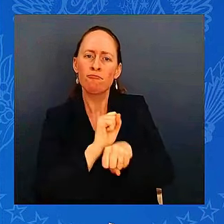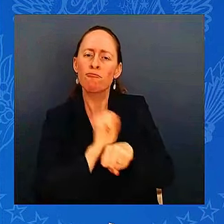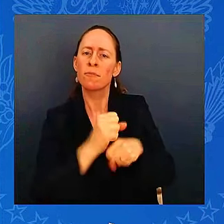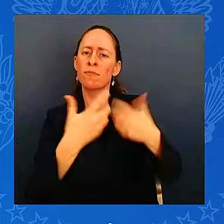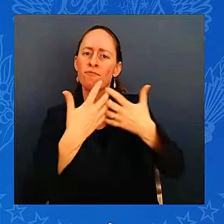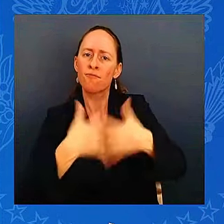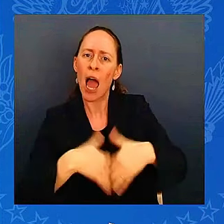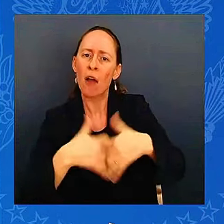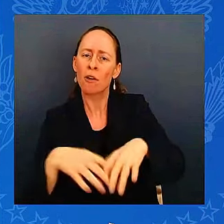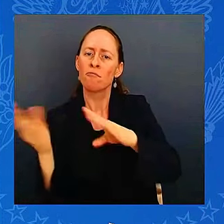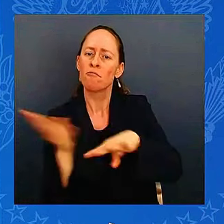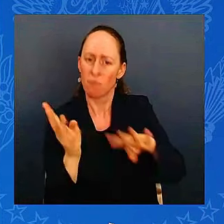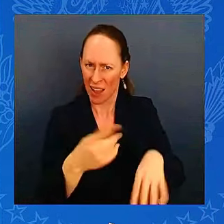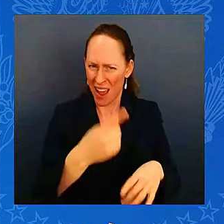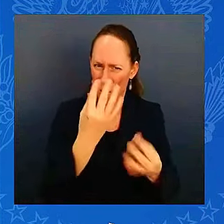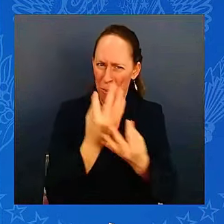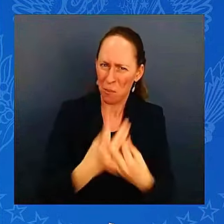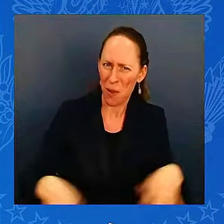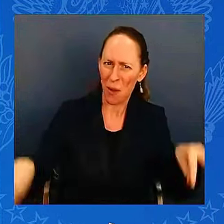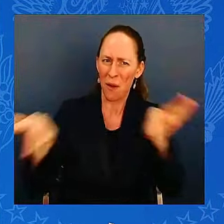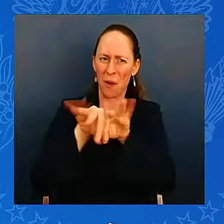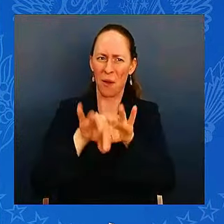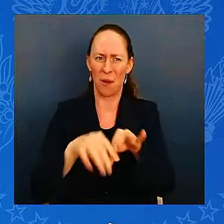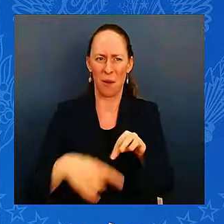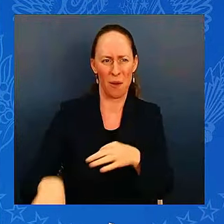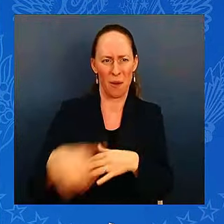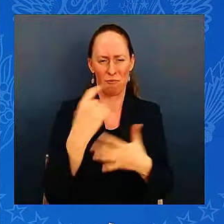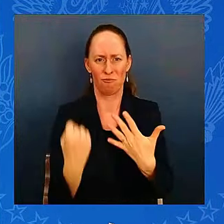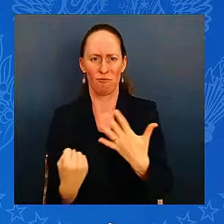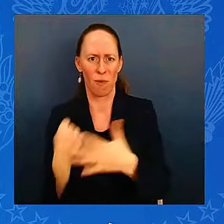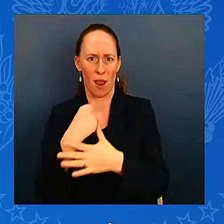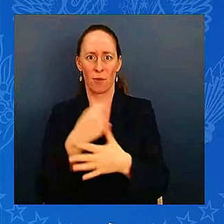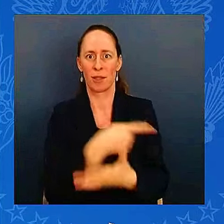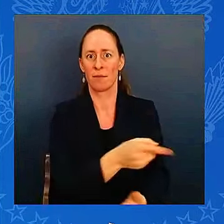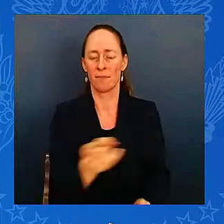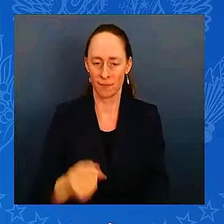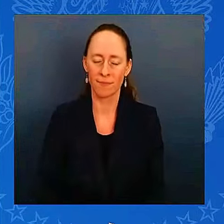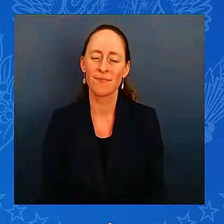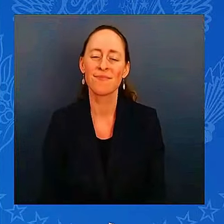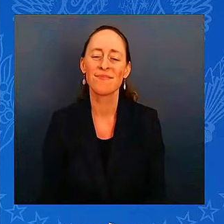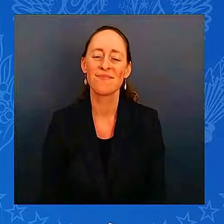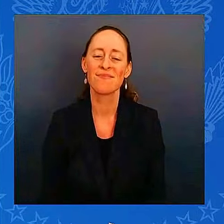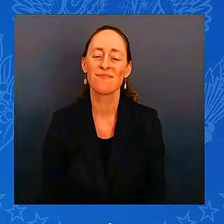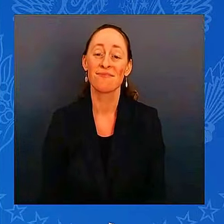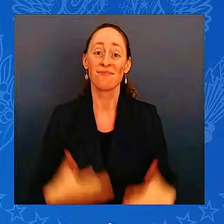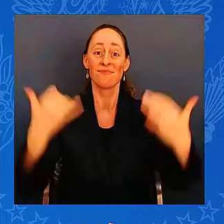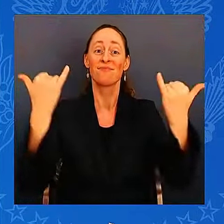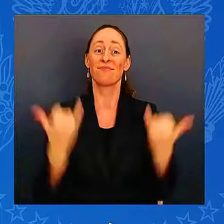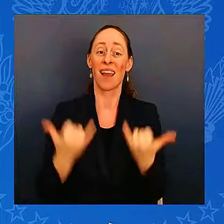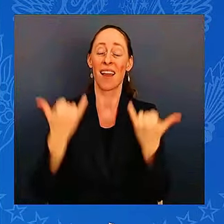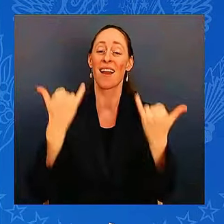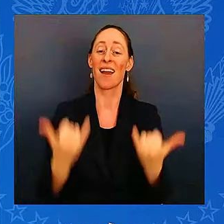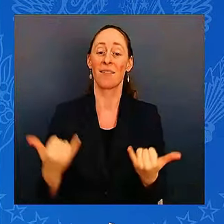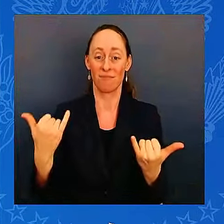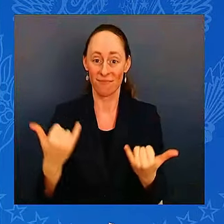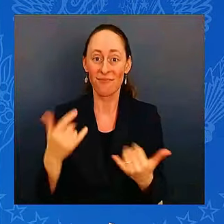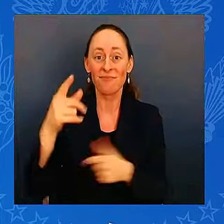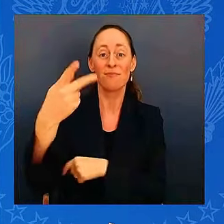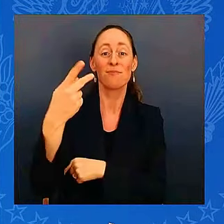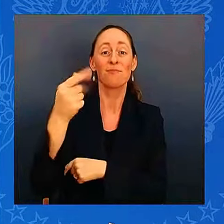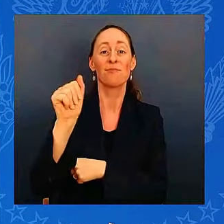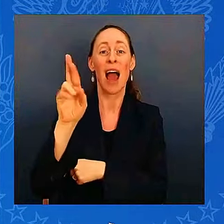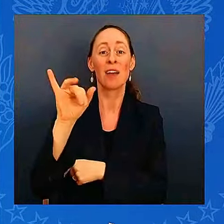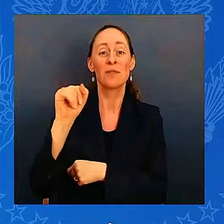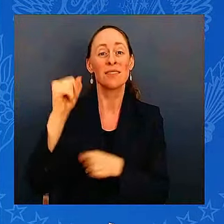Here are the key climate pages from the new economic playbook. We rejoined the Paris Agreement immediately after my predecessor